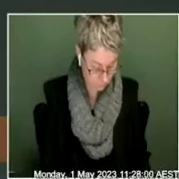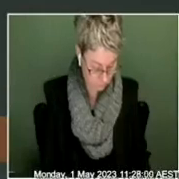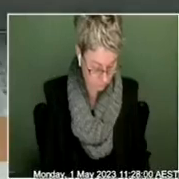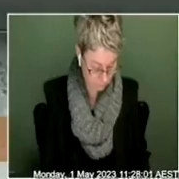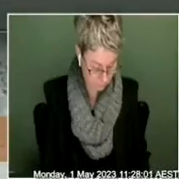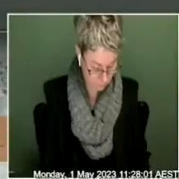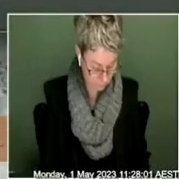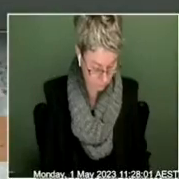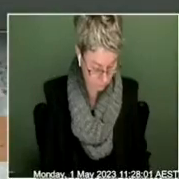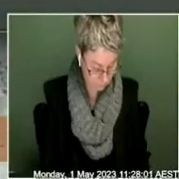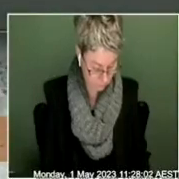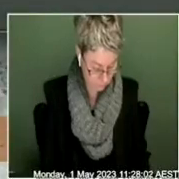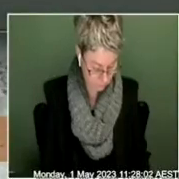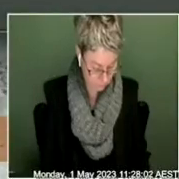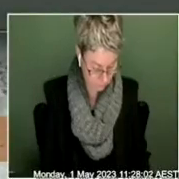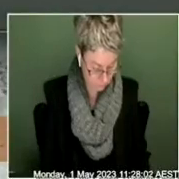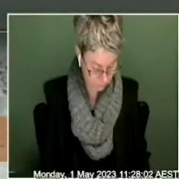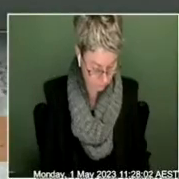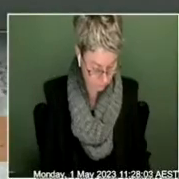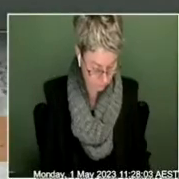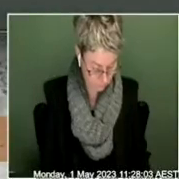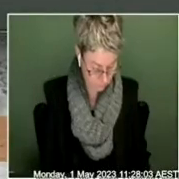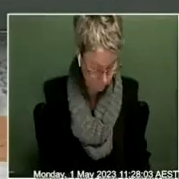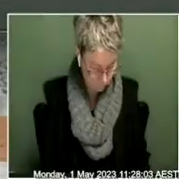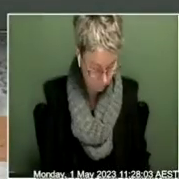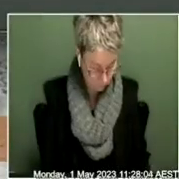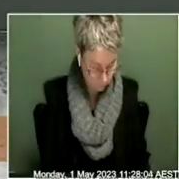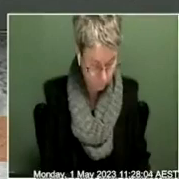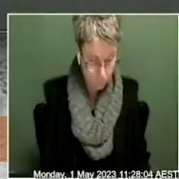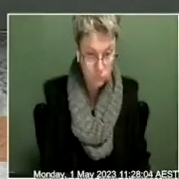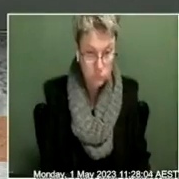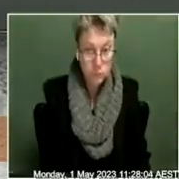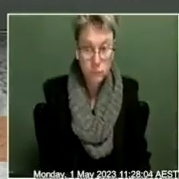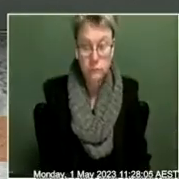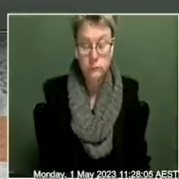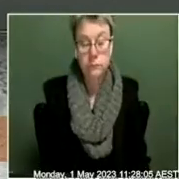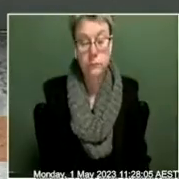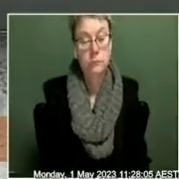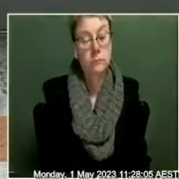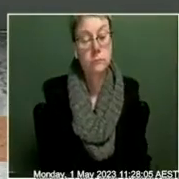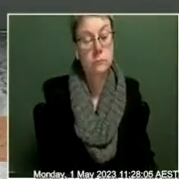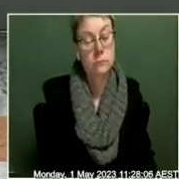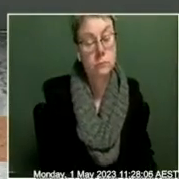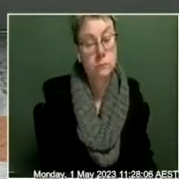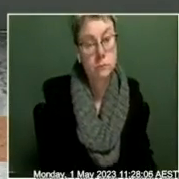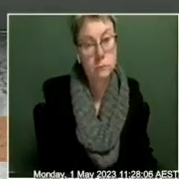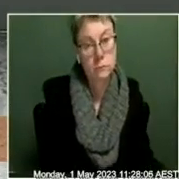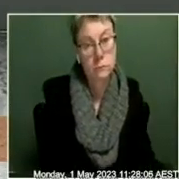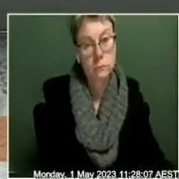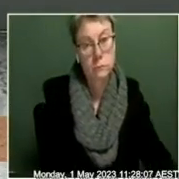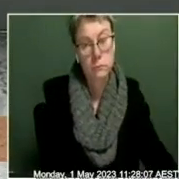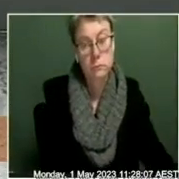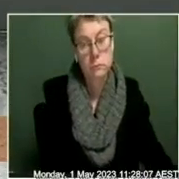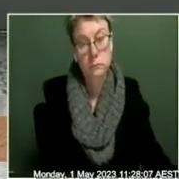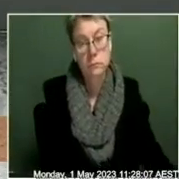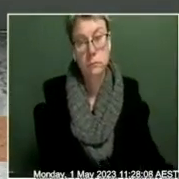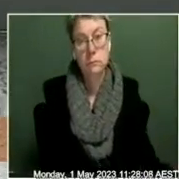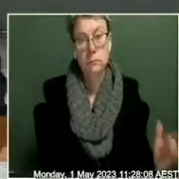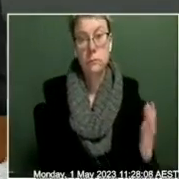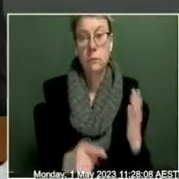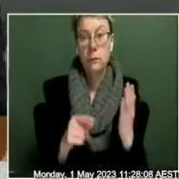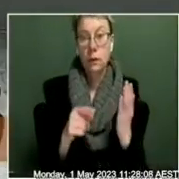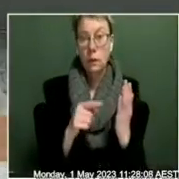Some Section 18 claims that have been made in relation to the documents that are relevant to these